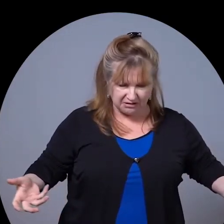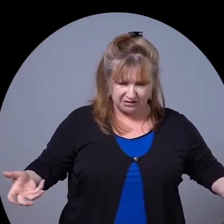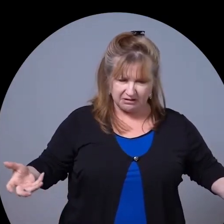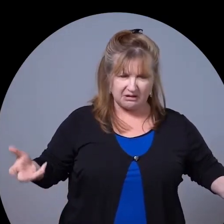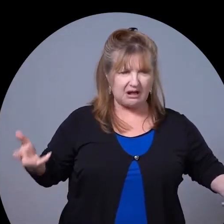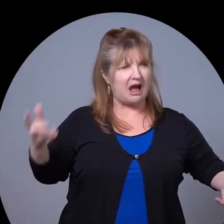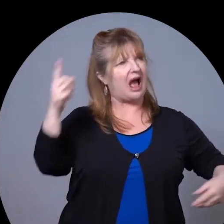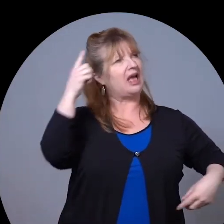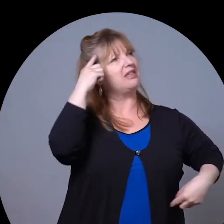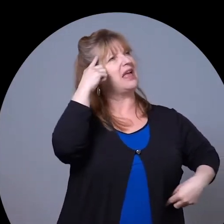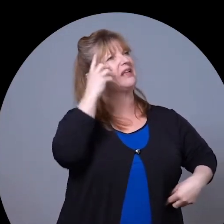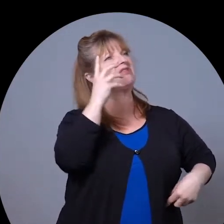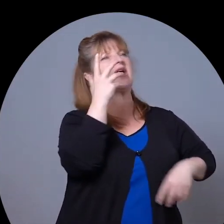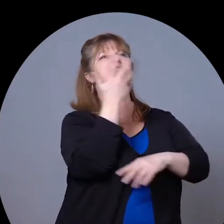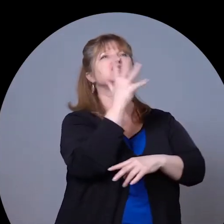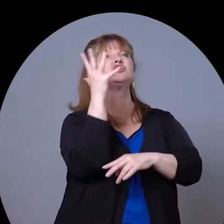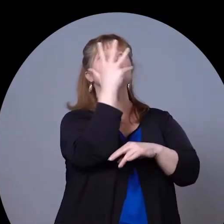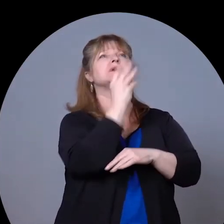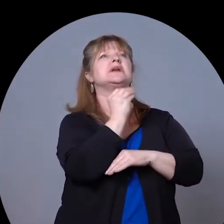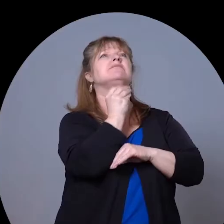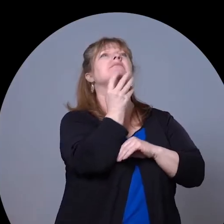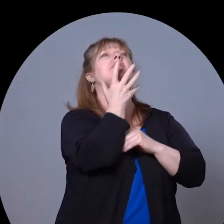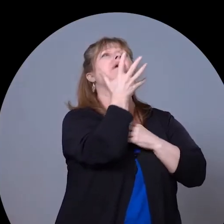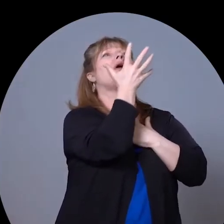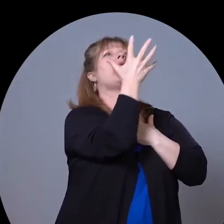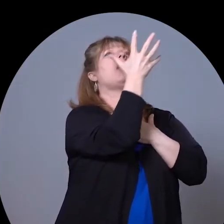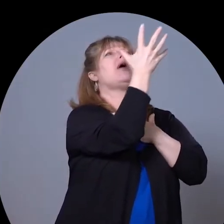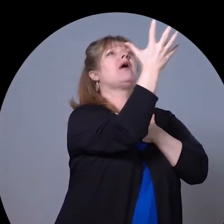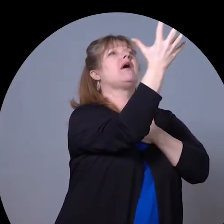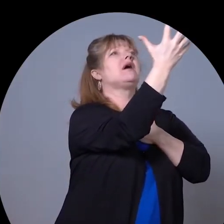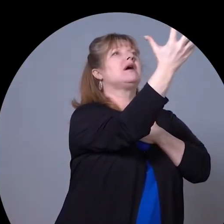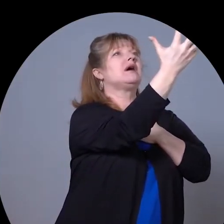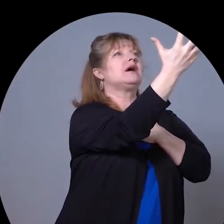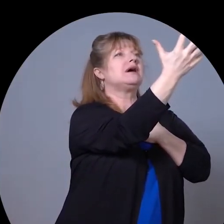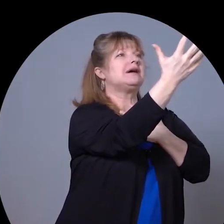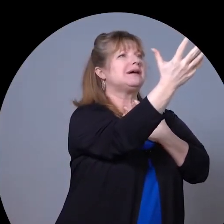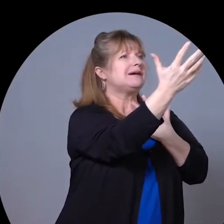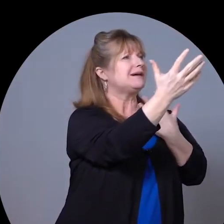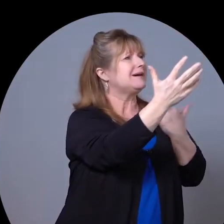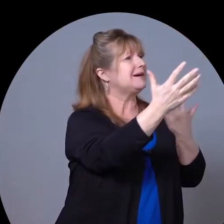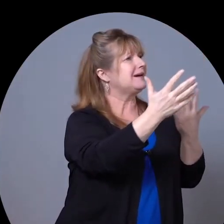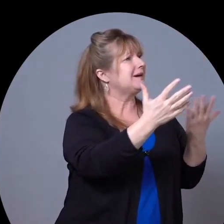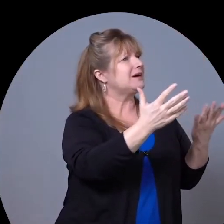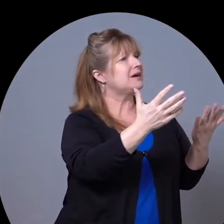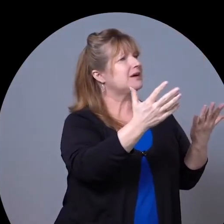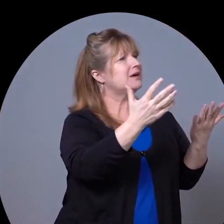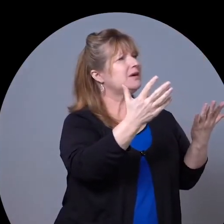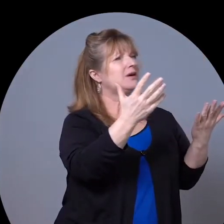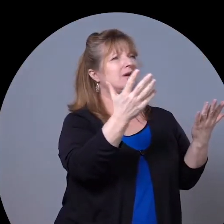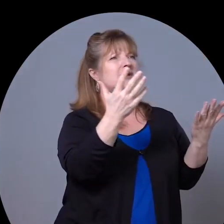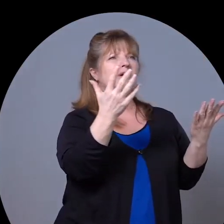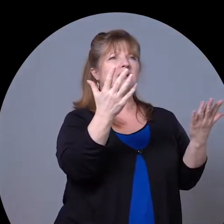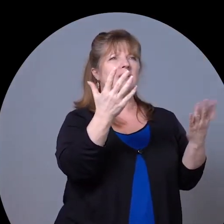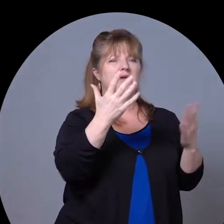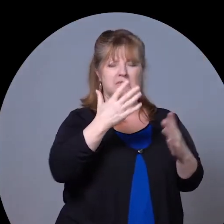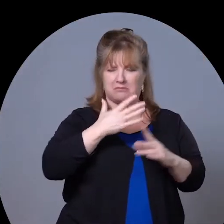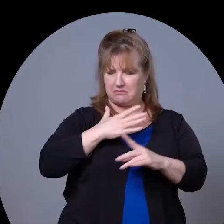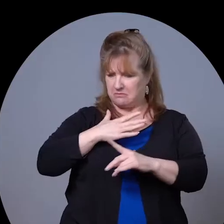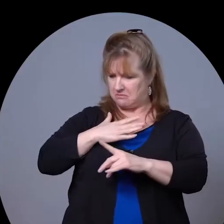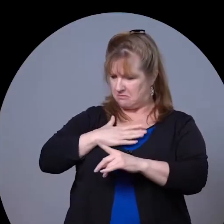there's a tree leafing out in my throat. I never considered what the end of my life would be